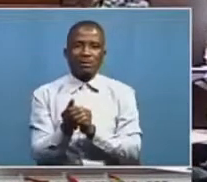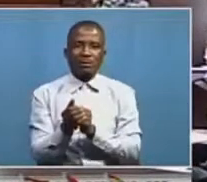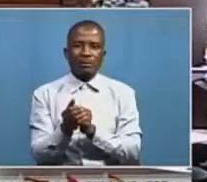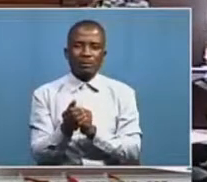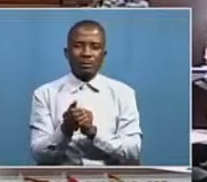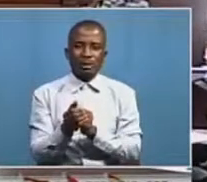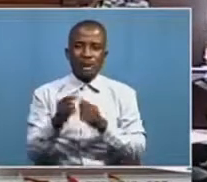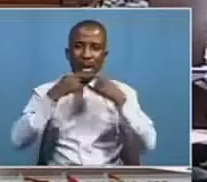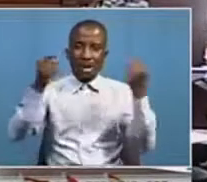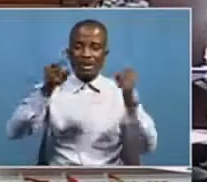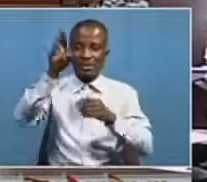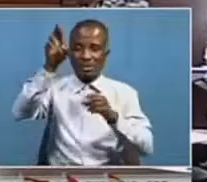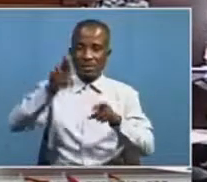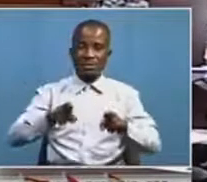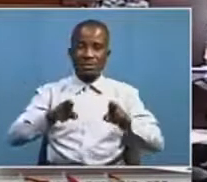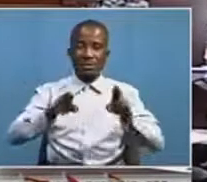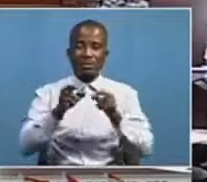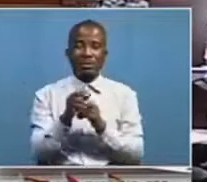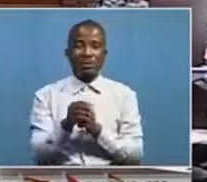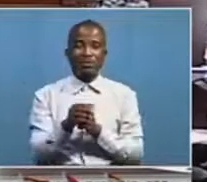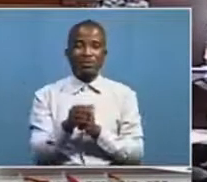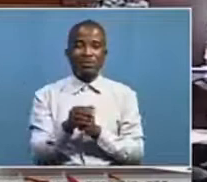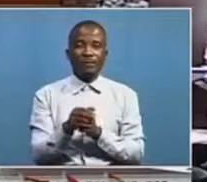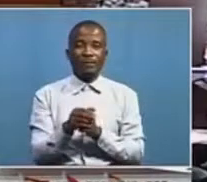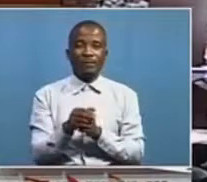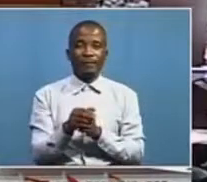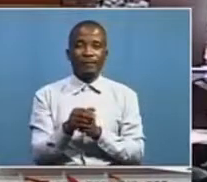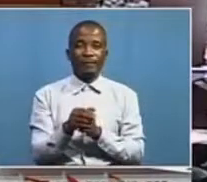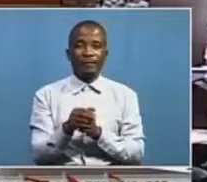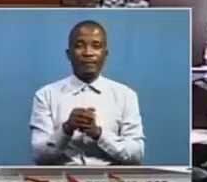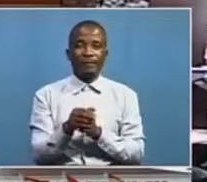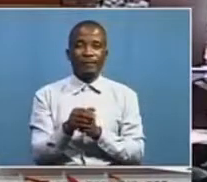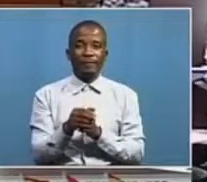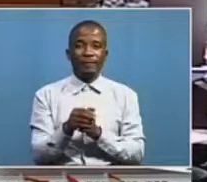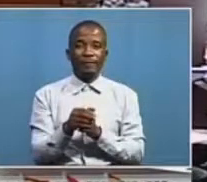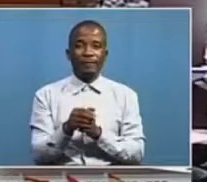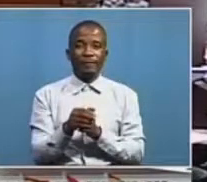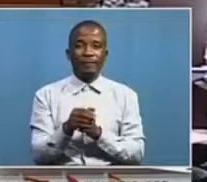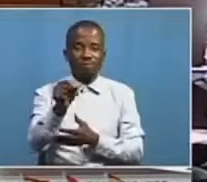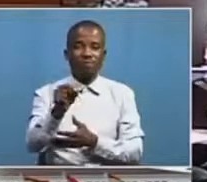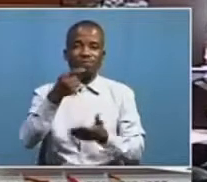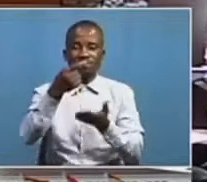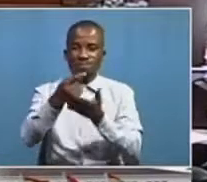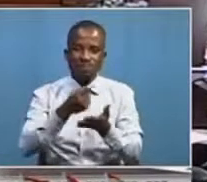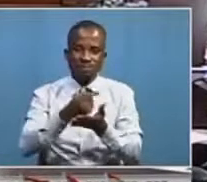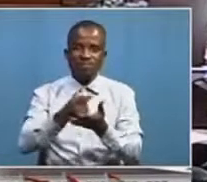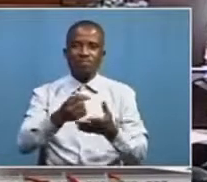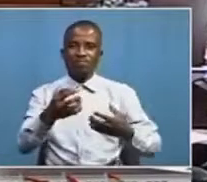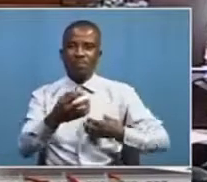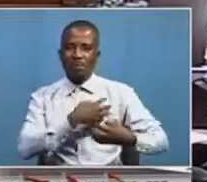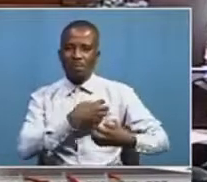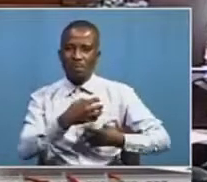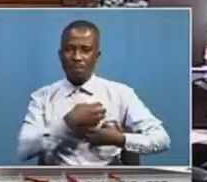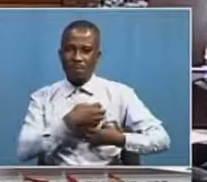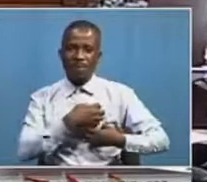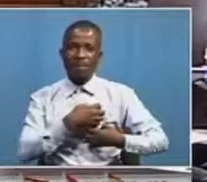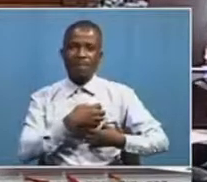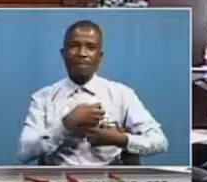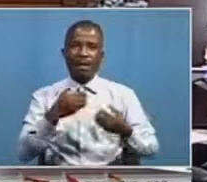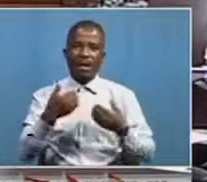by the chairperson of the first respondent. On this issue, therefore, the argument that the petitioner must have a weak